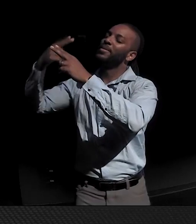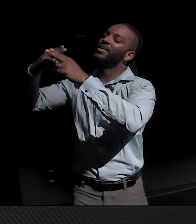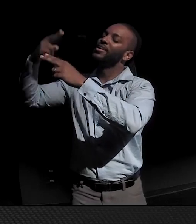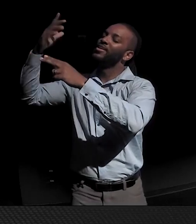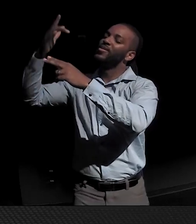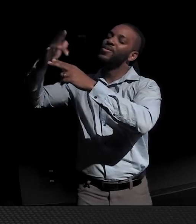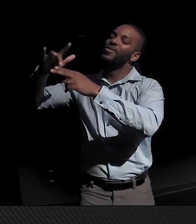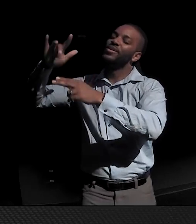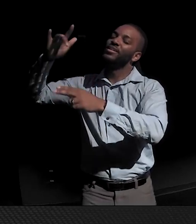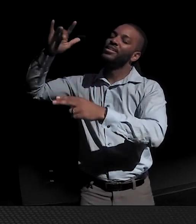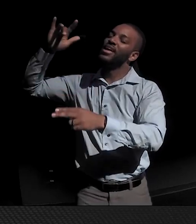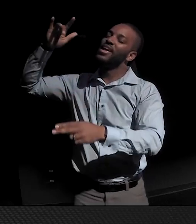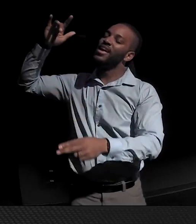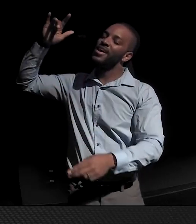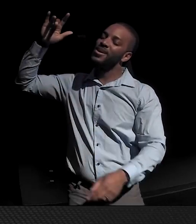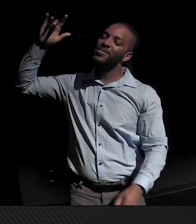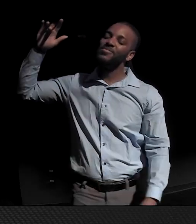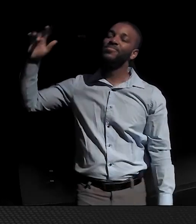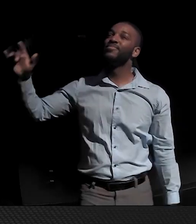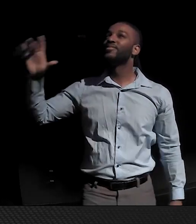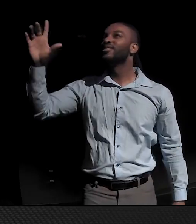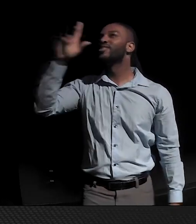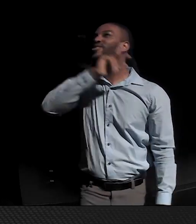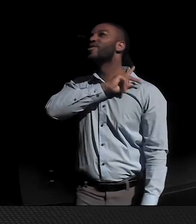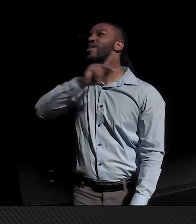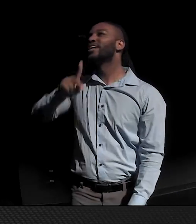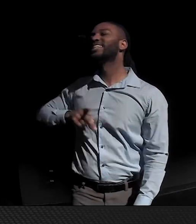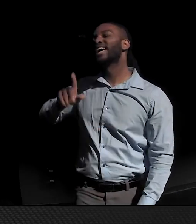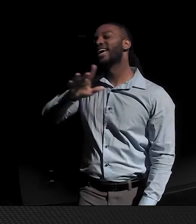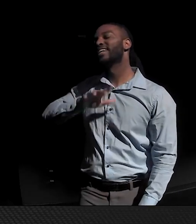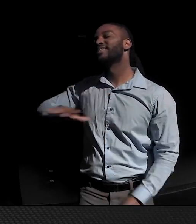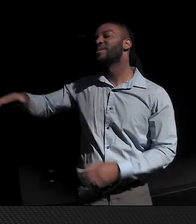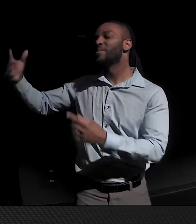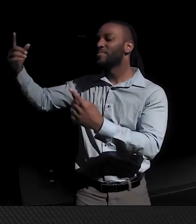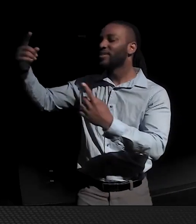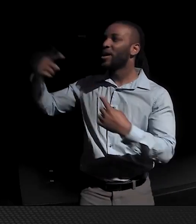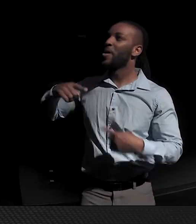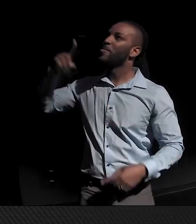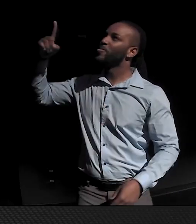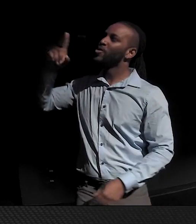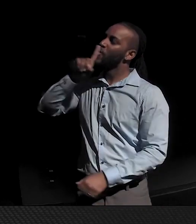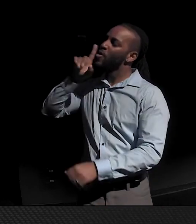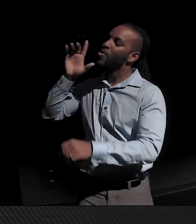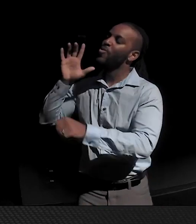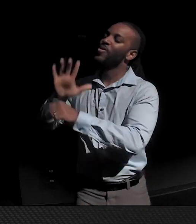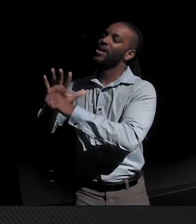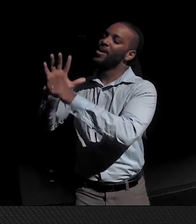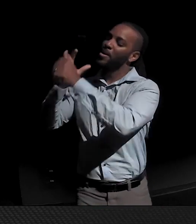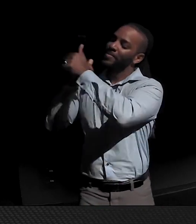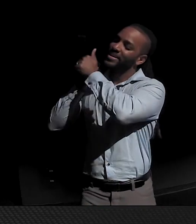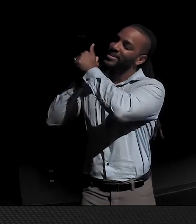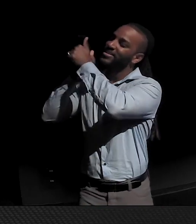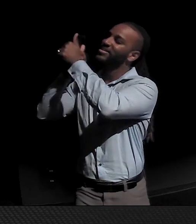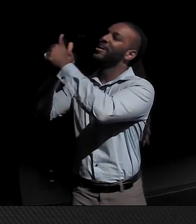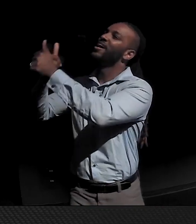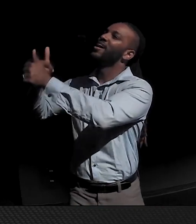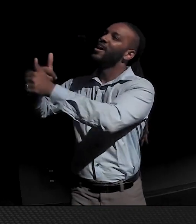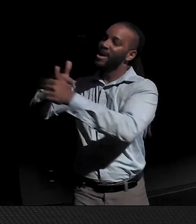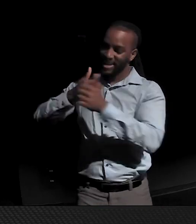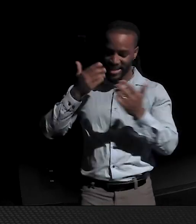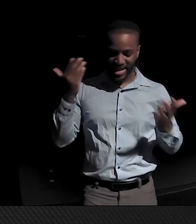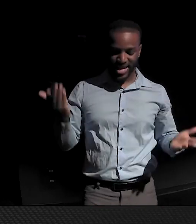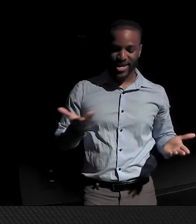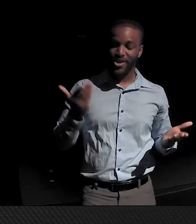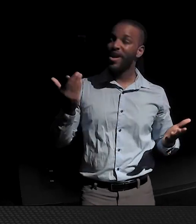blessed will be your name. Your kingdom come, your will be